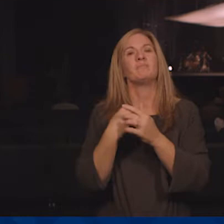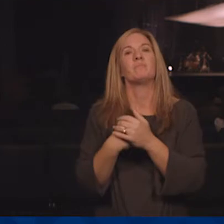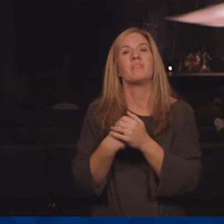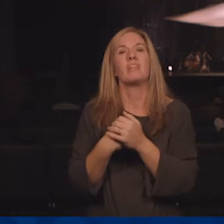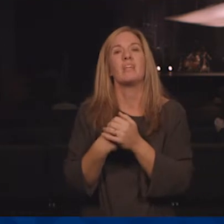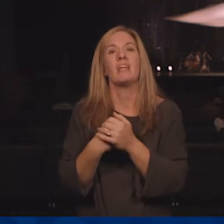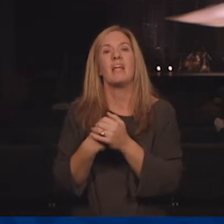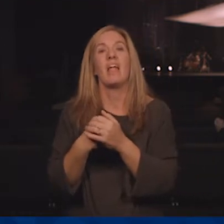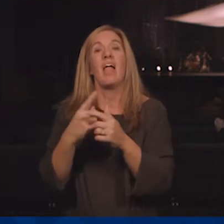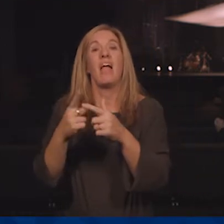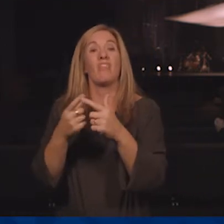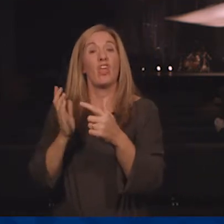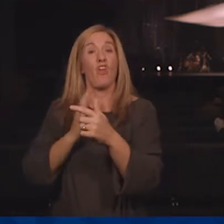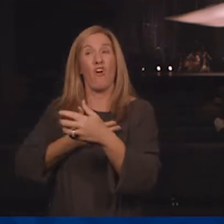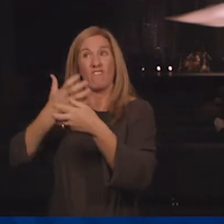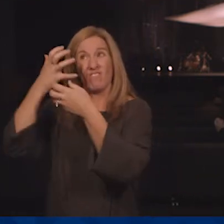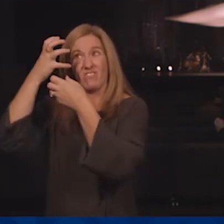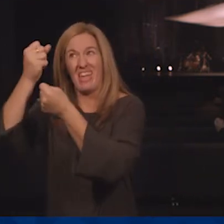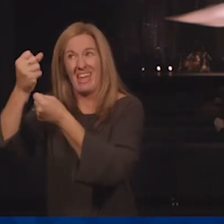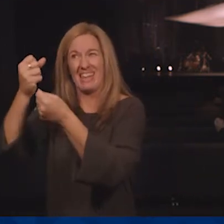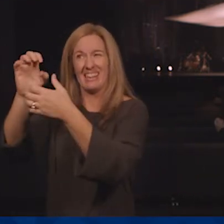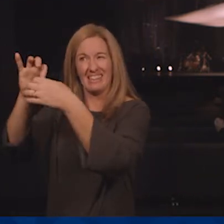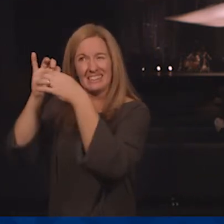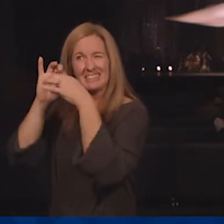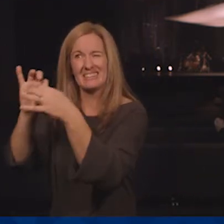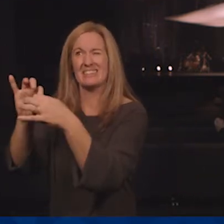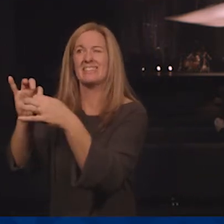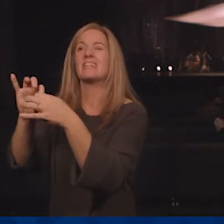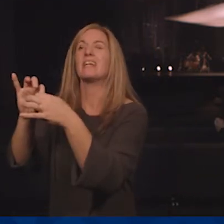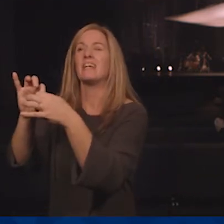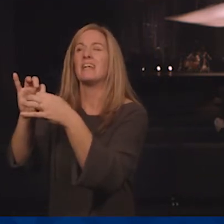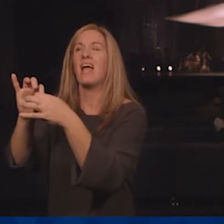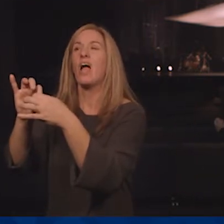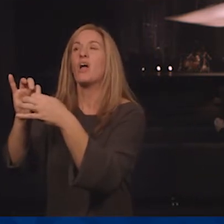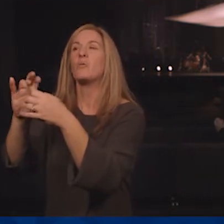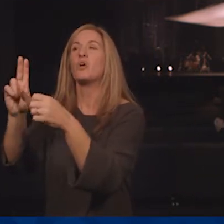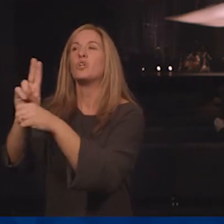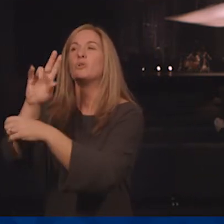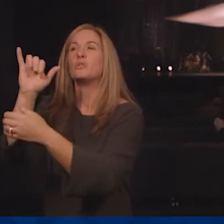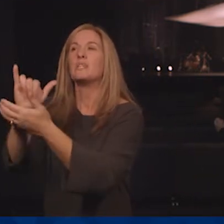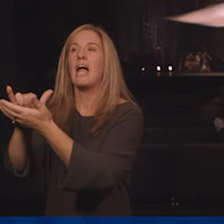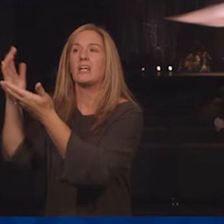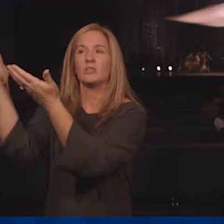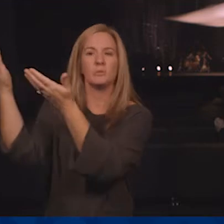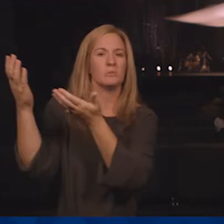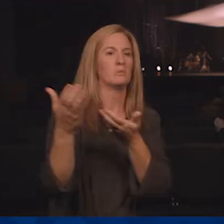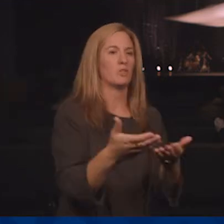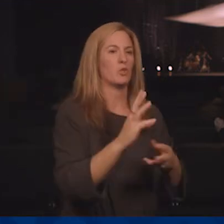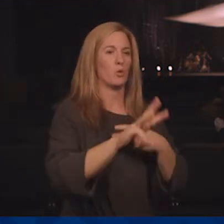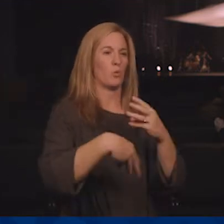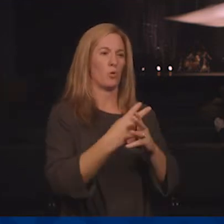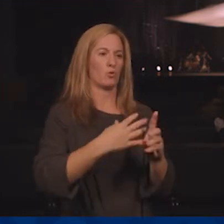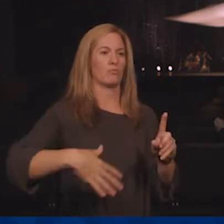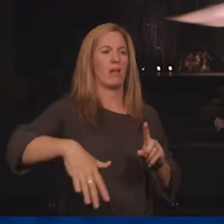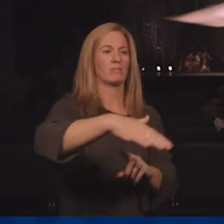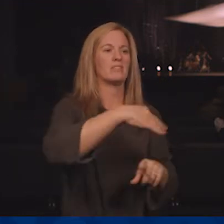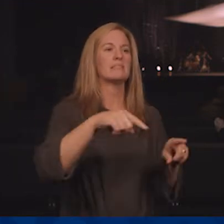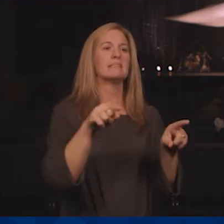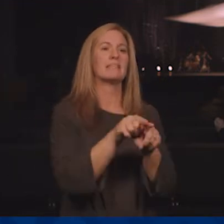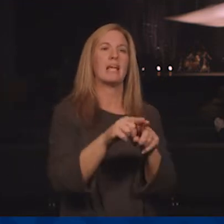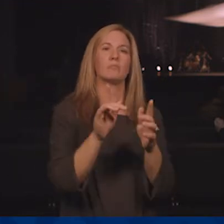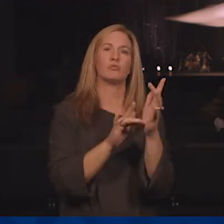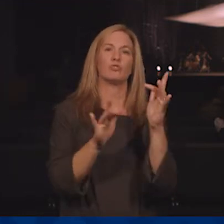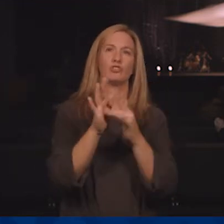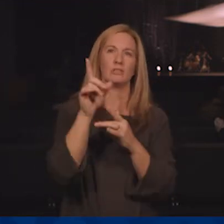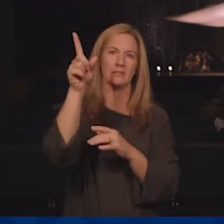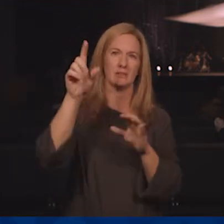And then what we do is we engage with the world around us like Jesus did. As James tells